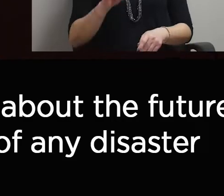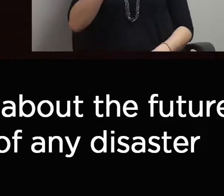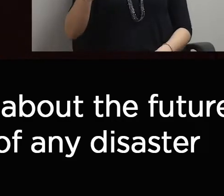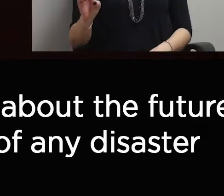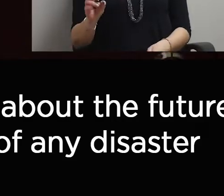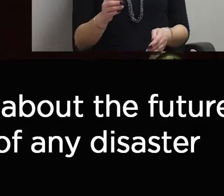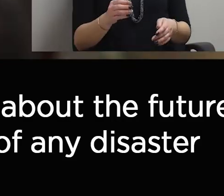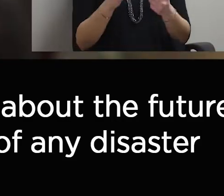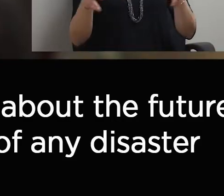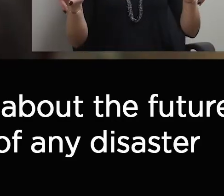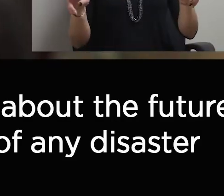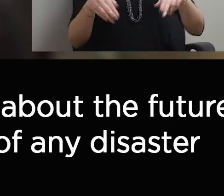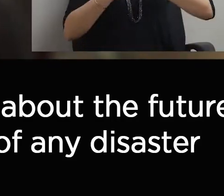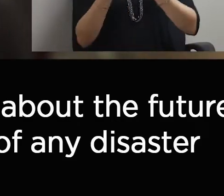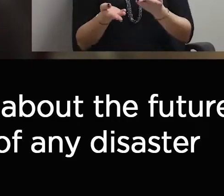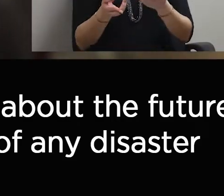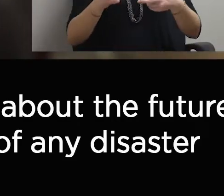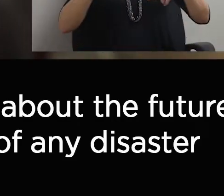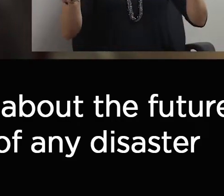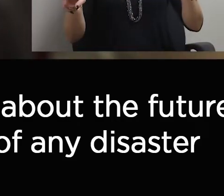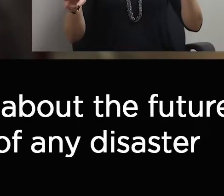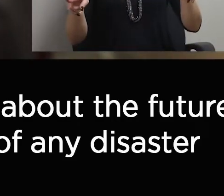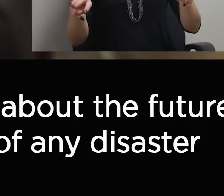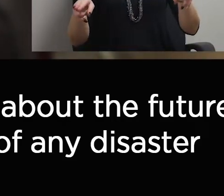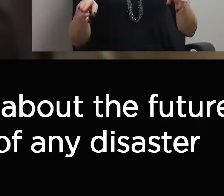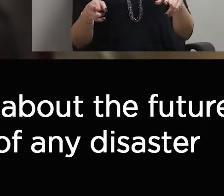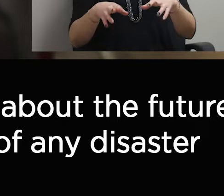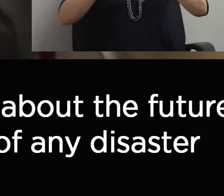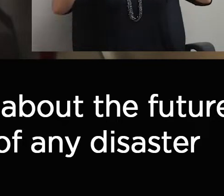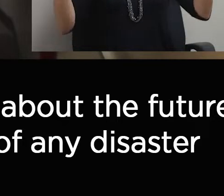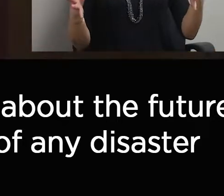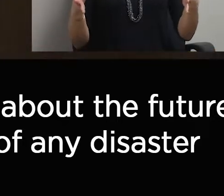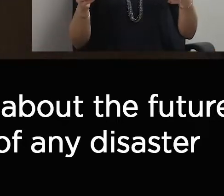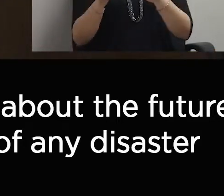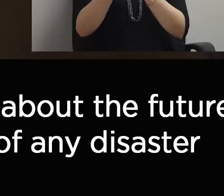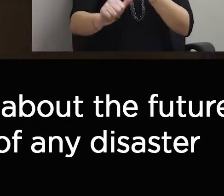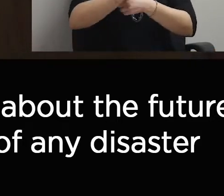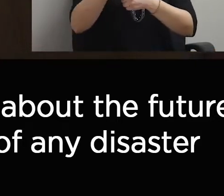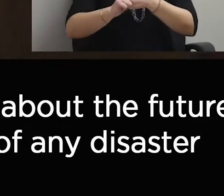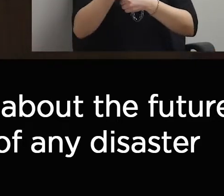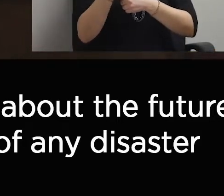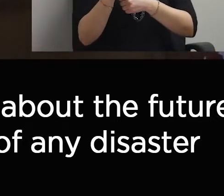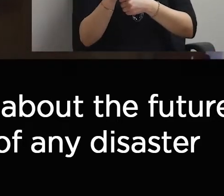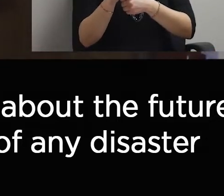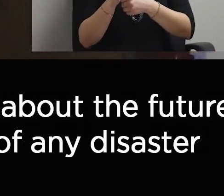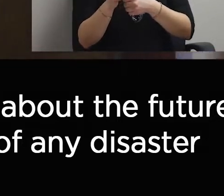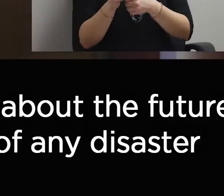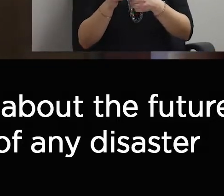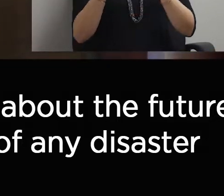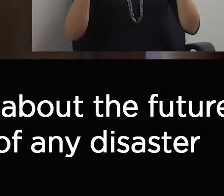Emergency preparedness, just how to be ready for, a whole myriad of